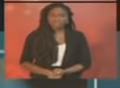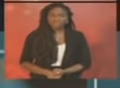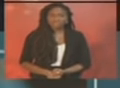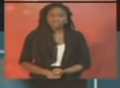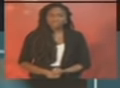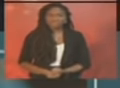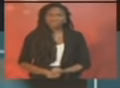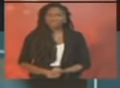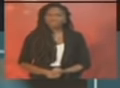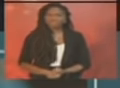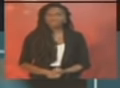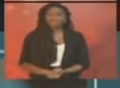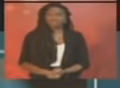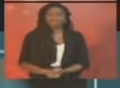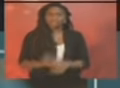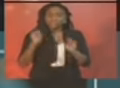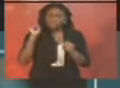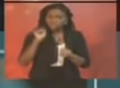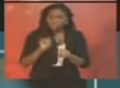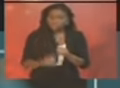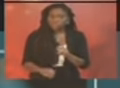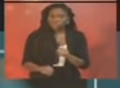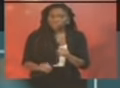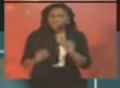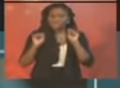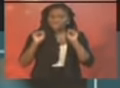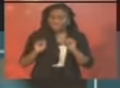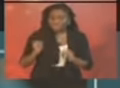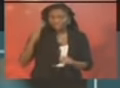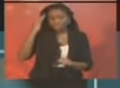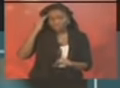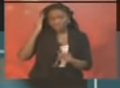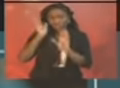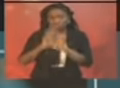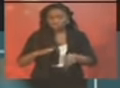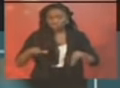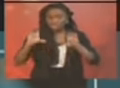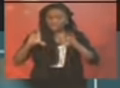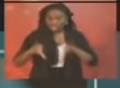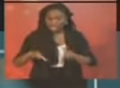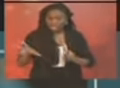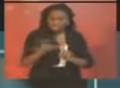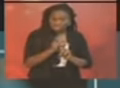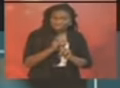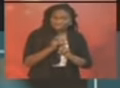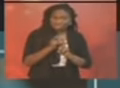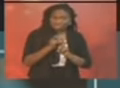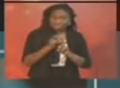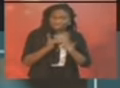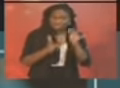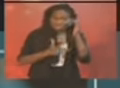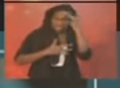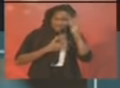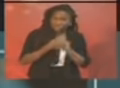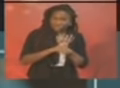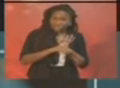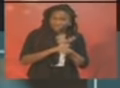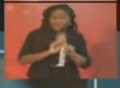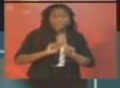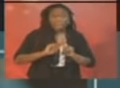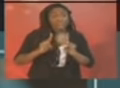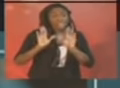Aside from having risk of infection, the children, though, because they've not been vaccinated, will also have risk